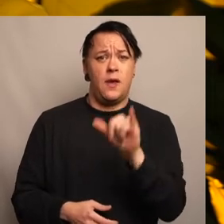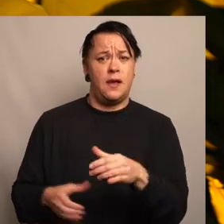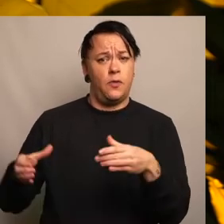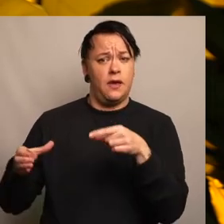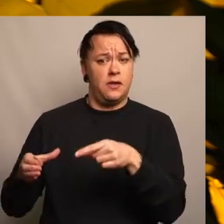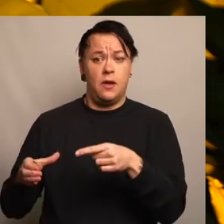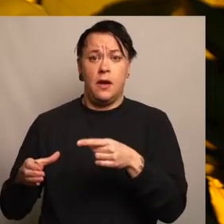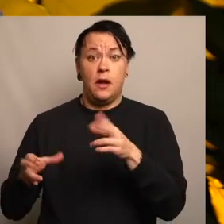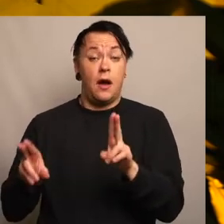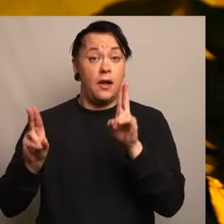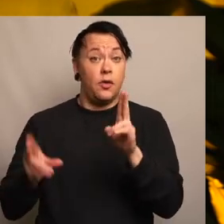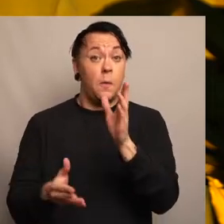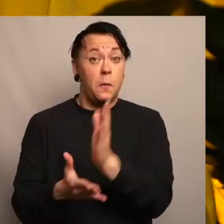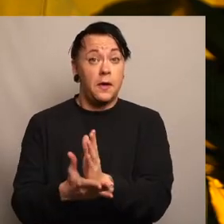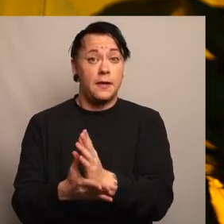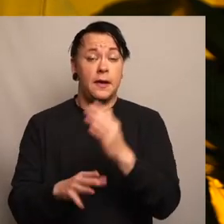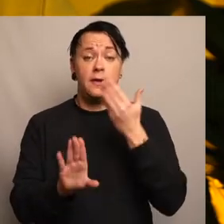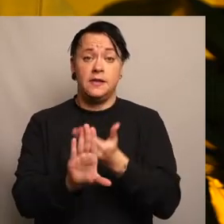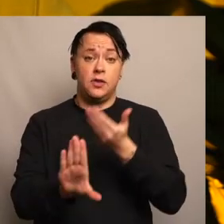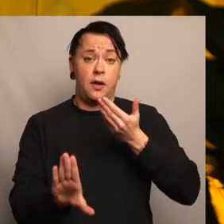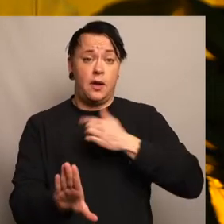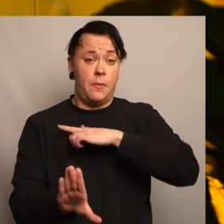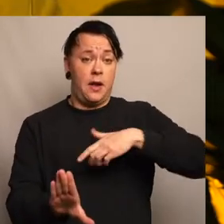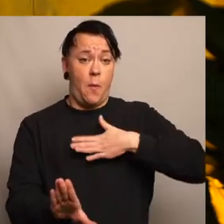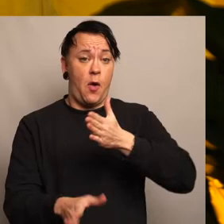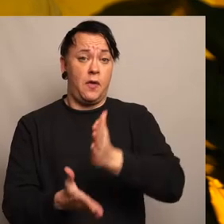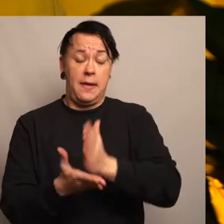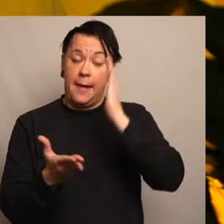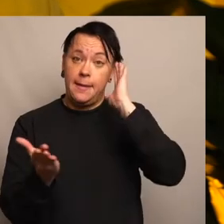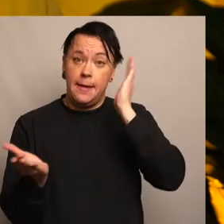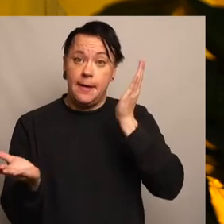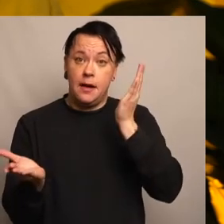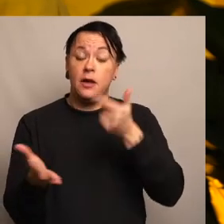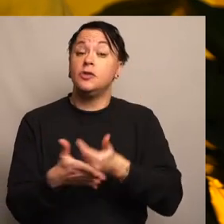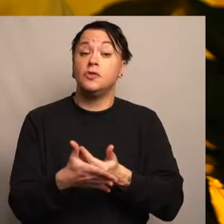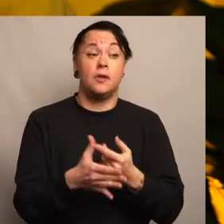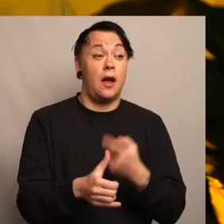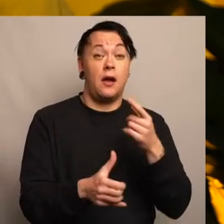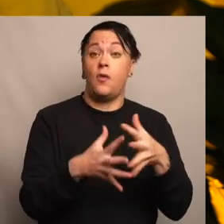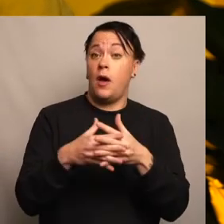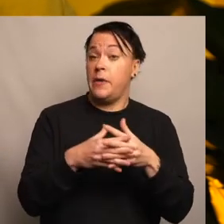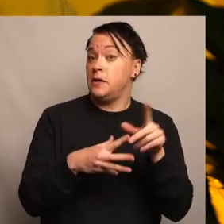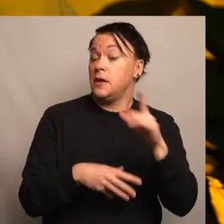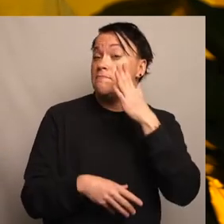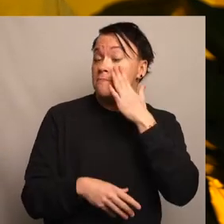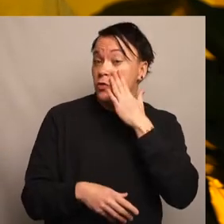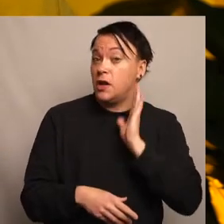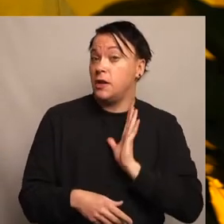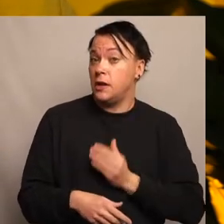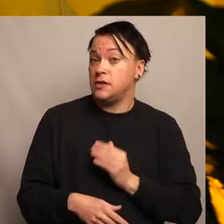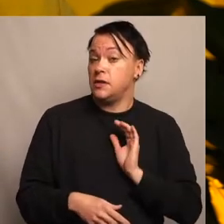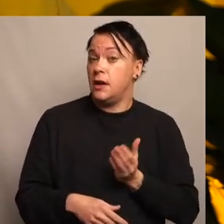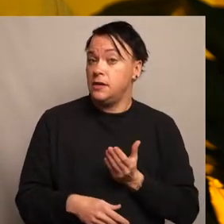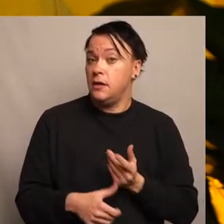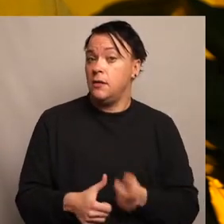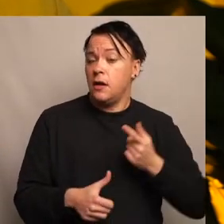Mm. Of LGBT rights, because it all started from like black trans women in US, and then from there it moved forward, and